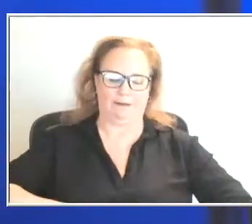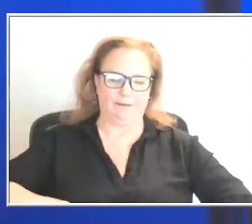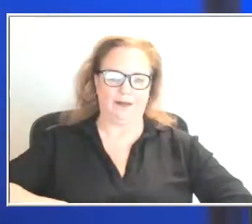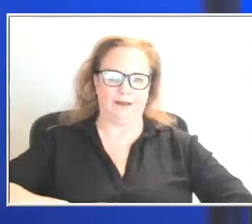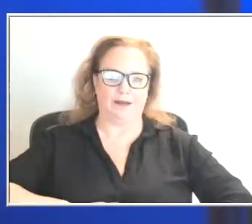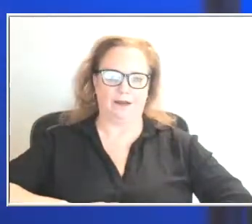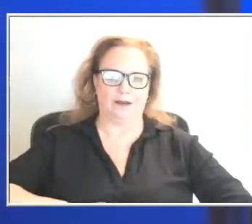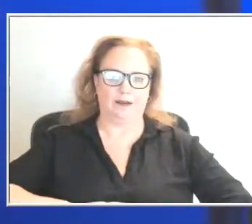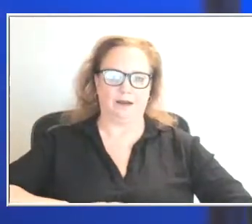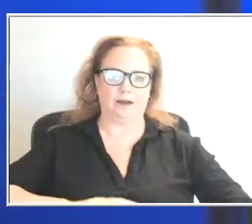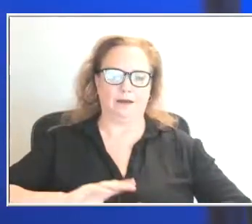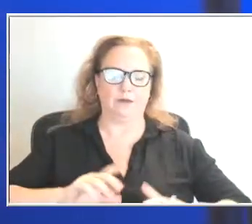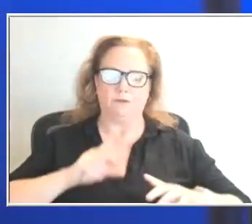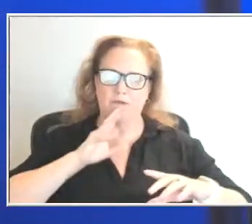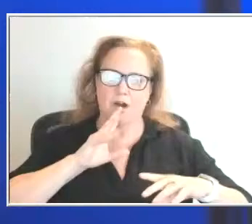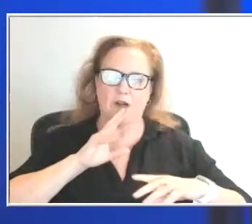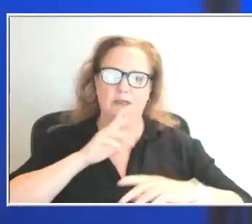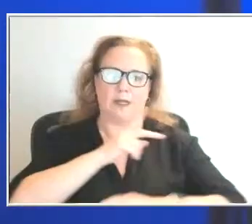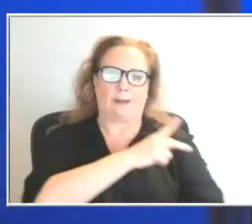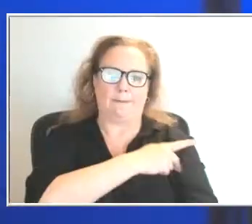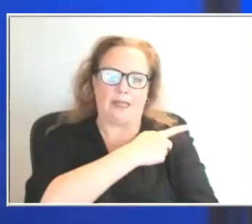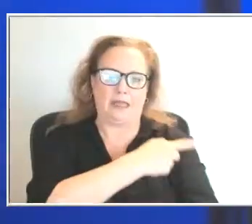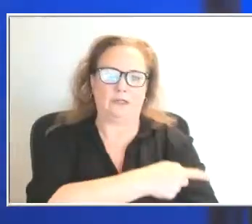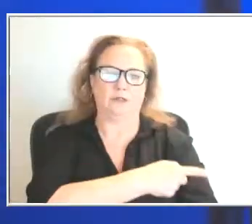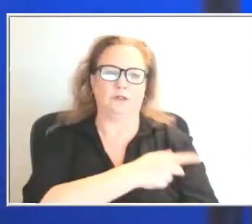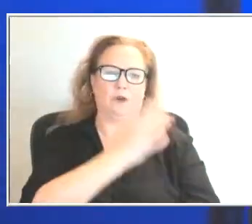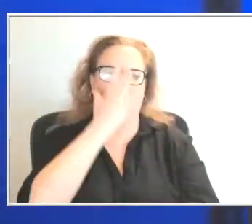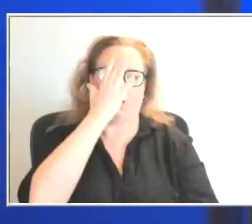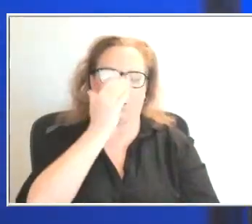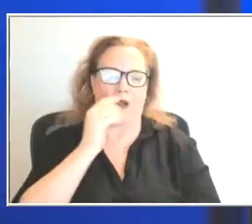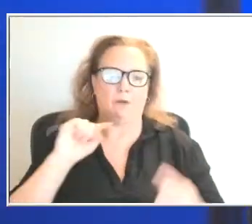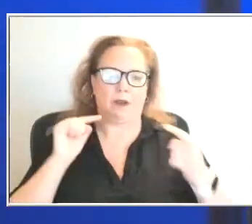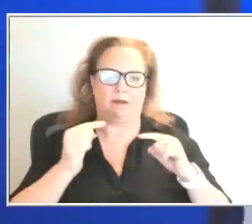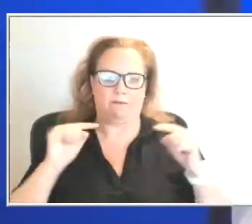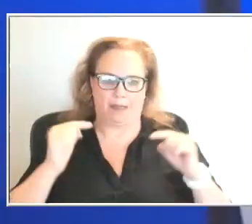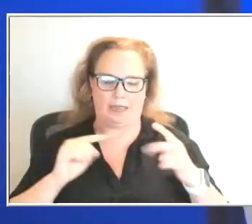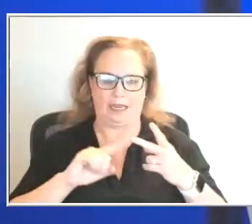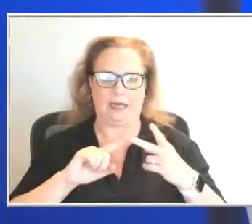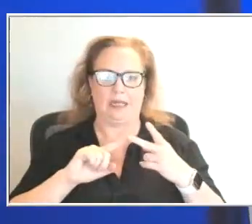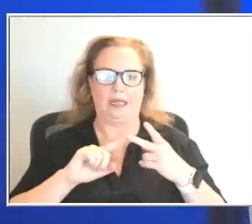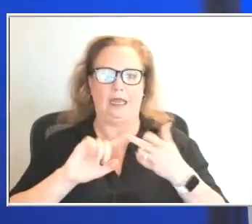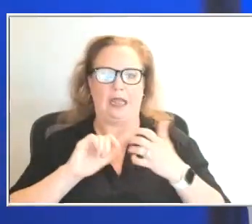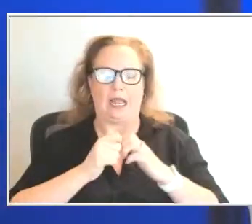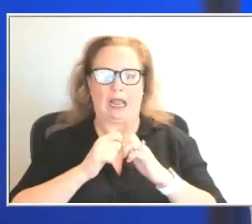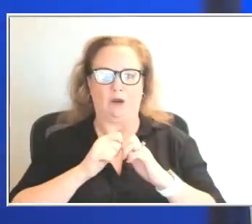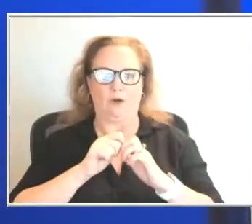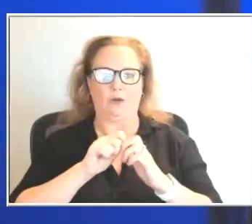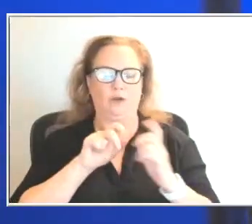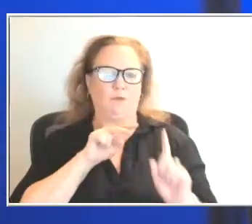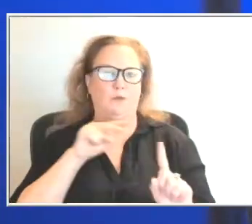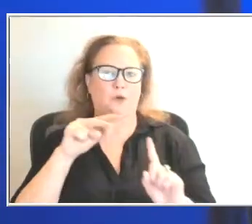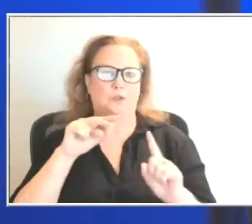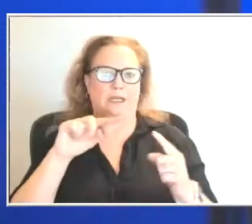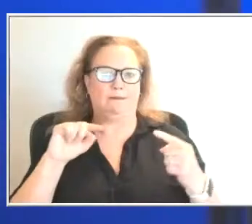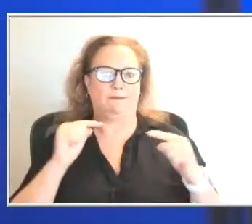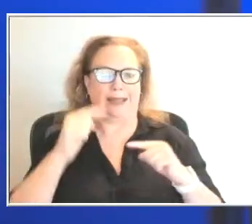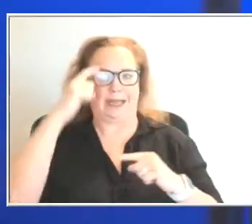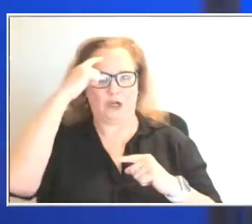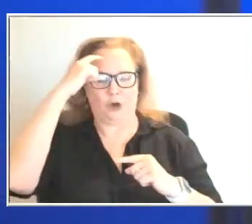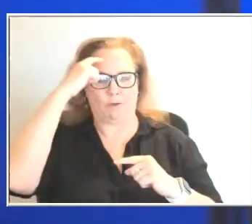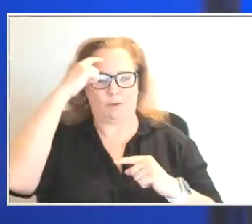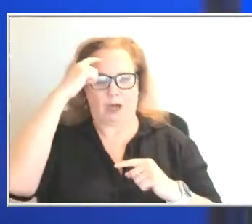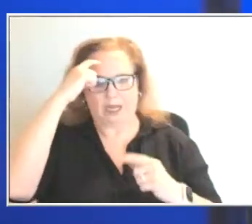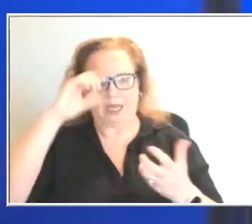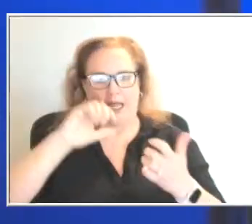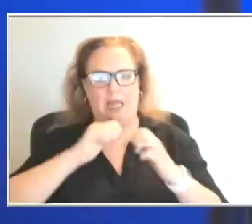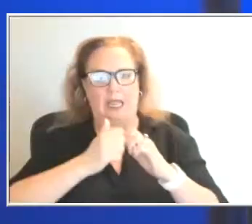ability to really talk patients through why we have pain, but how you perceive it in your brain, and then how you can